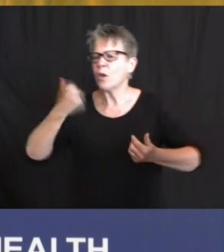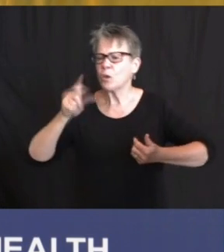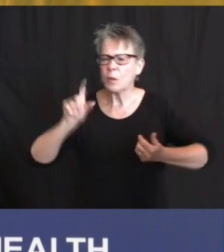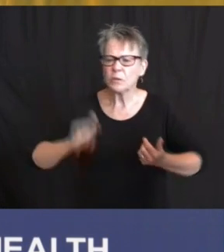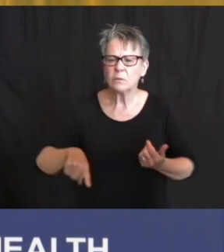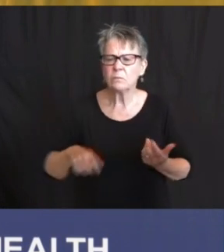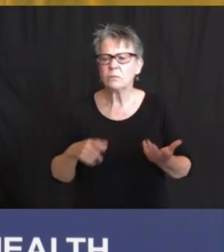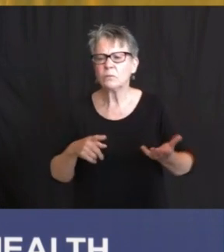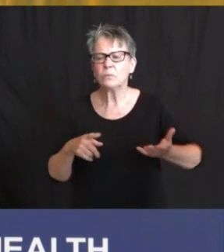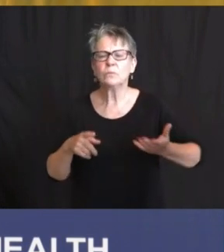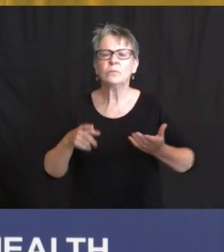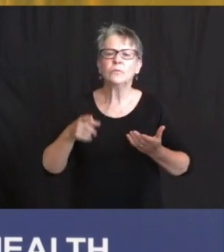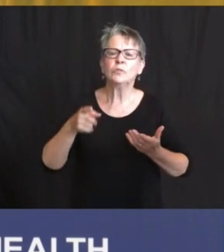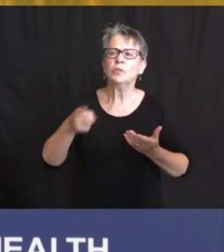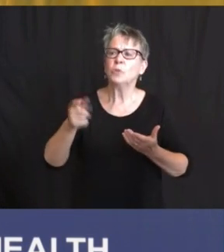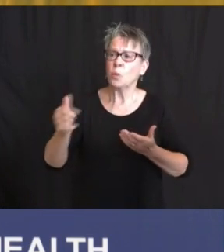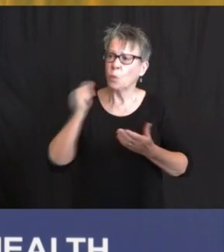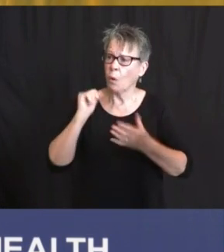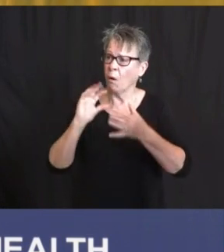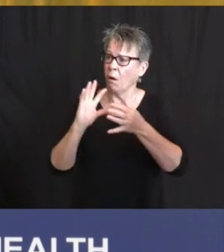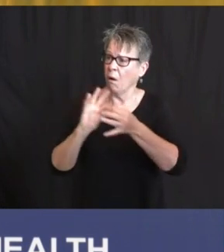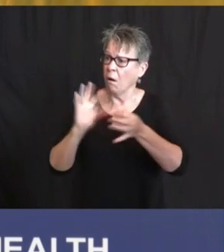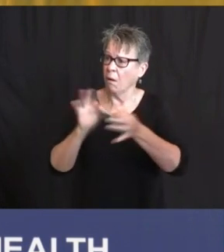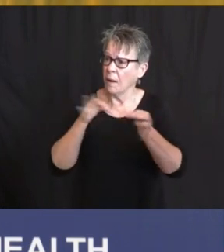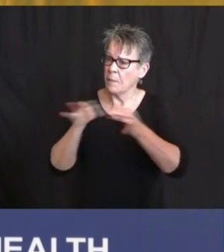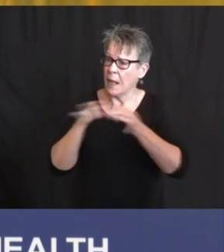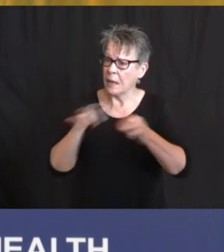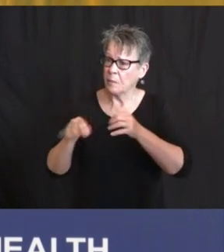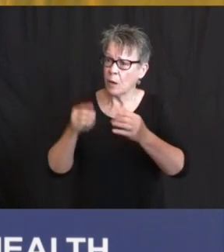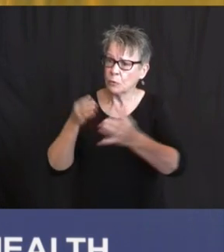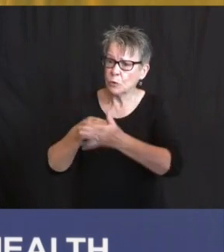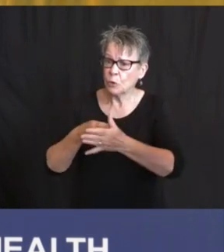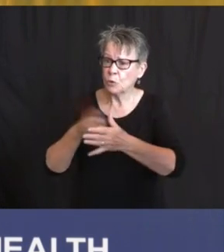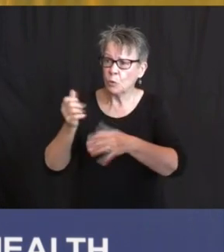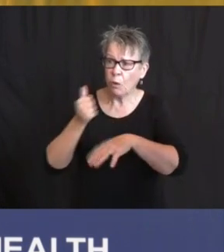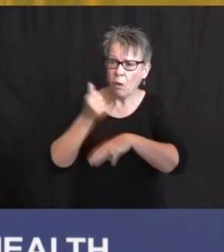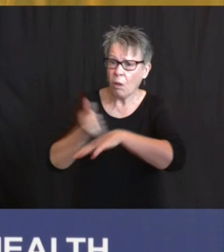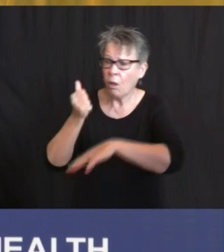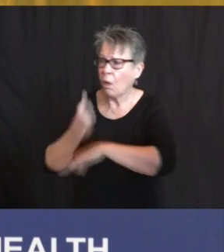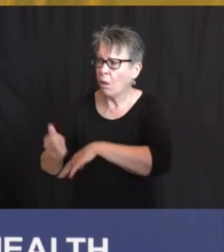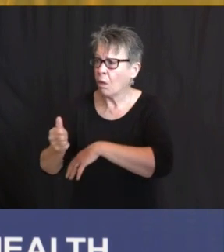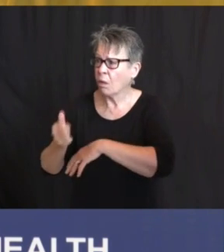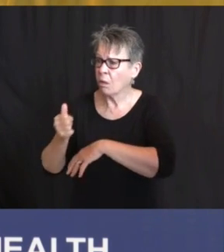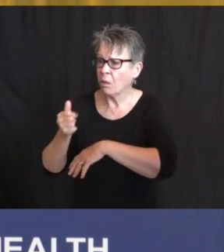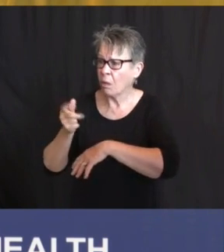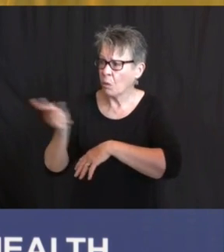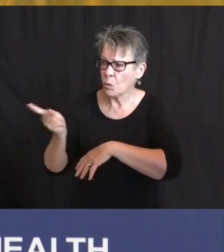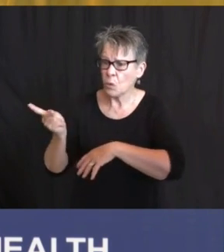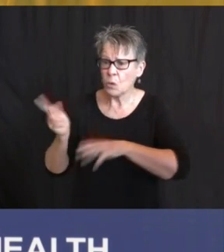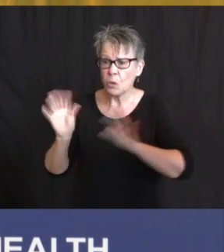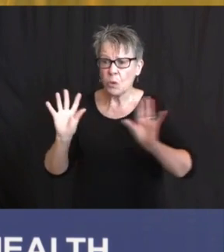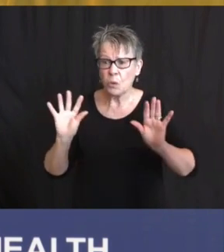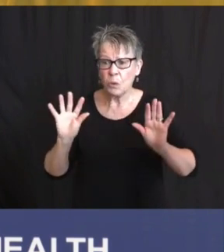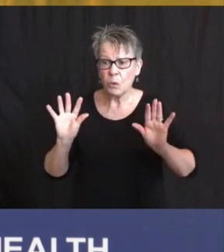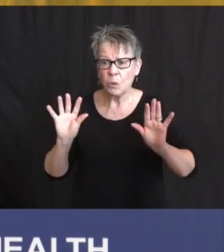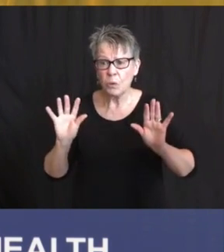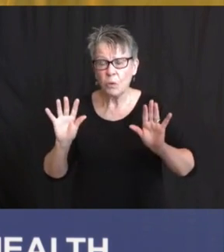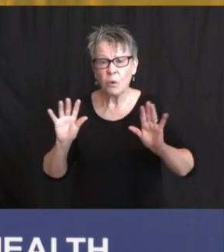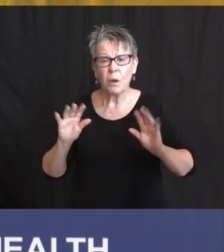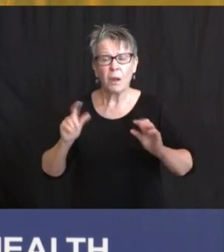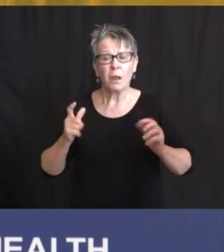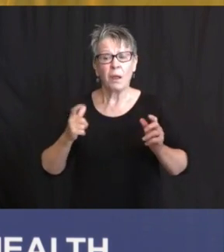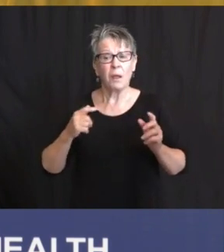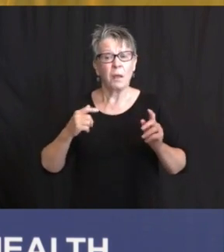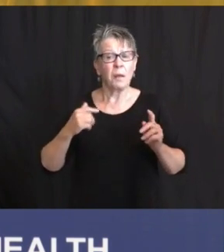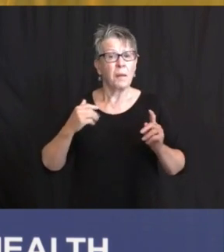filed yesterday, but beyond the allegations in this complaint, did any members of your staff call the Department of Health seeking to arrange COVID tests for